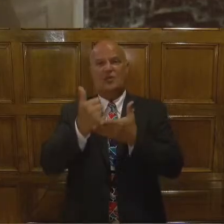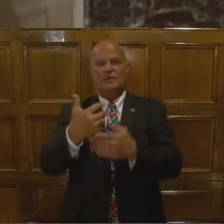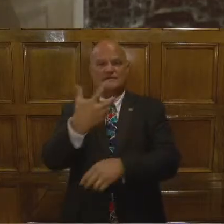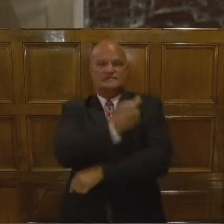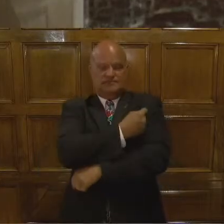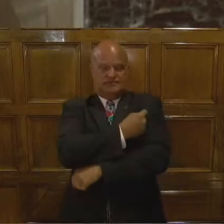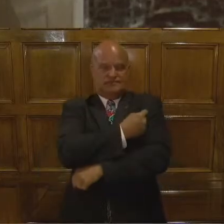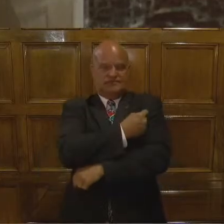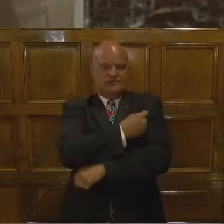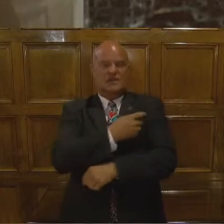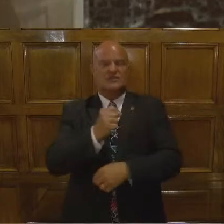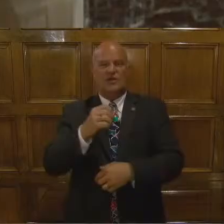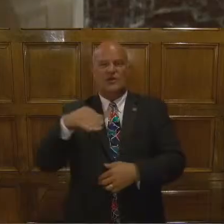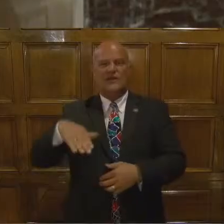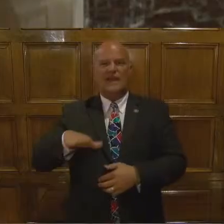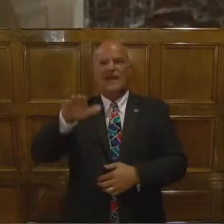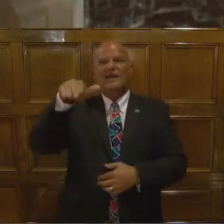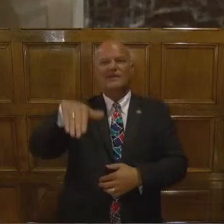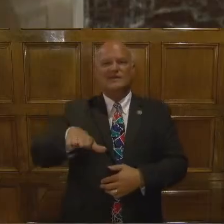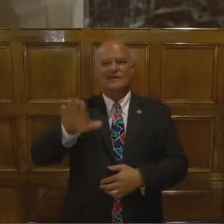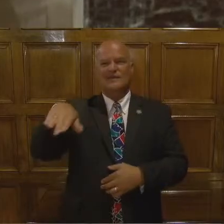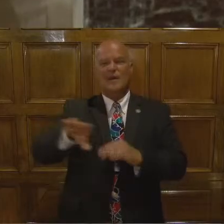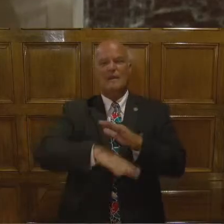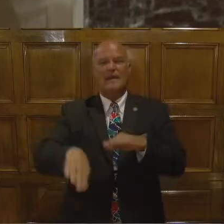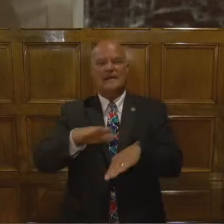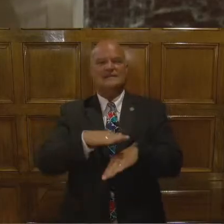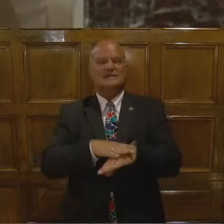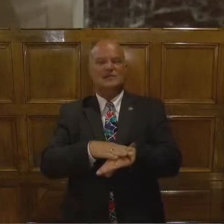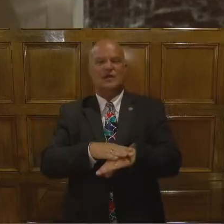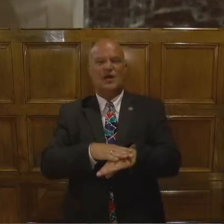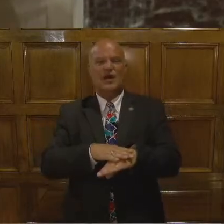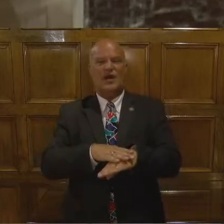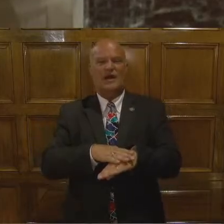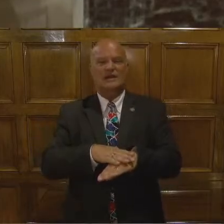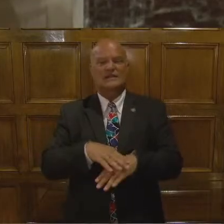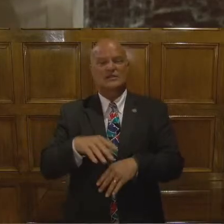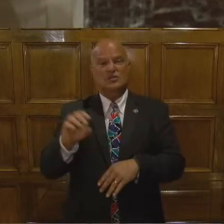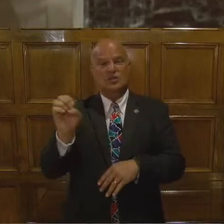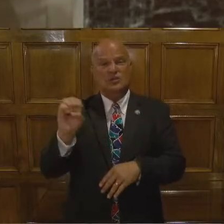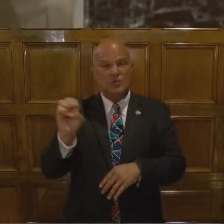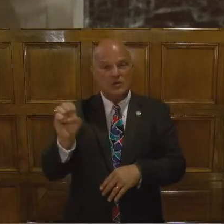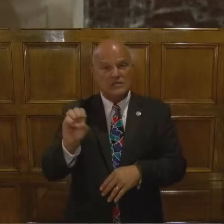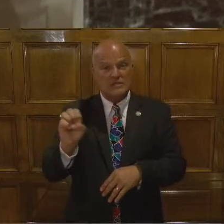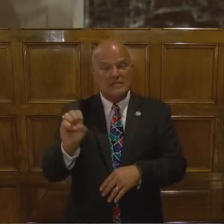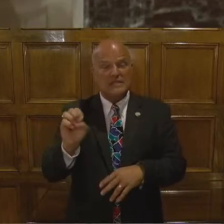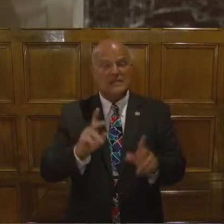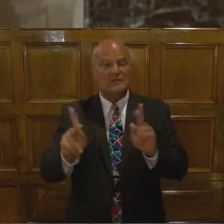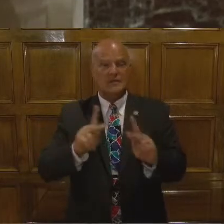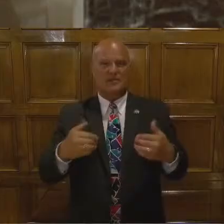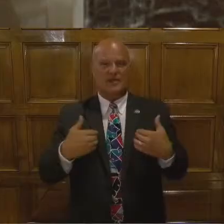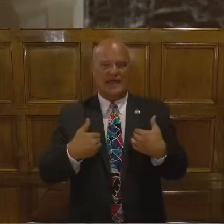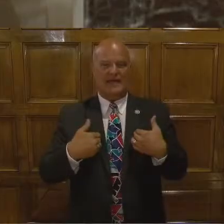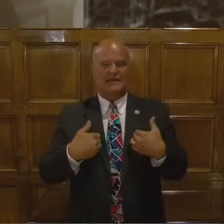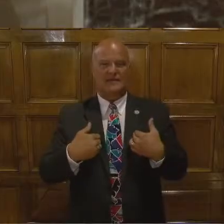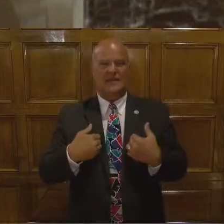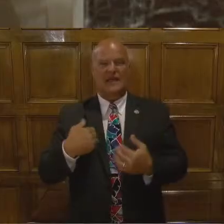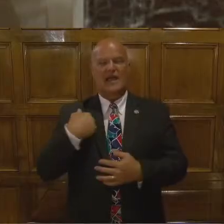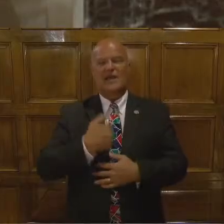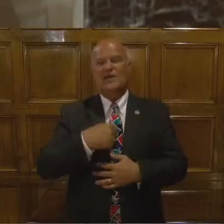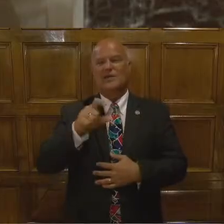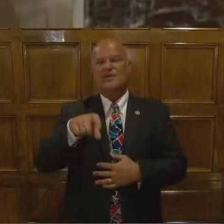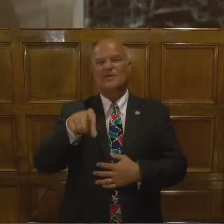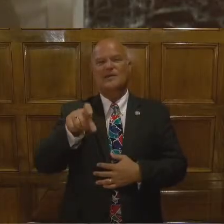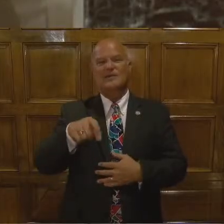back there. The ebb and flow, to me, is based upon the sense of urgency that Arkansans have. And we have